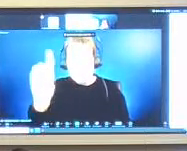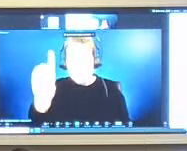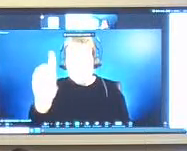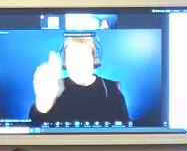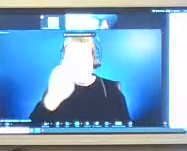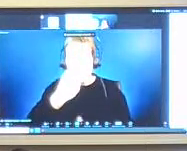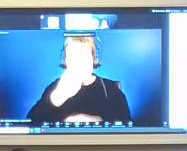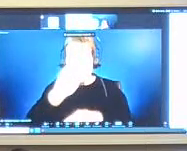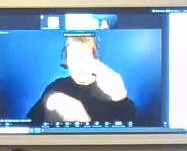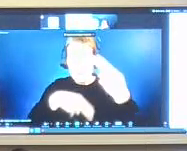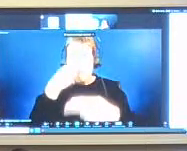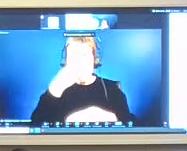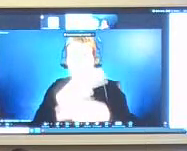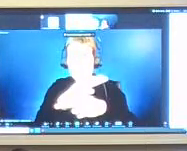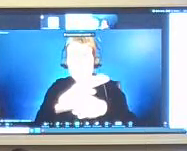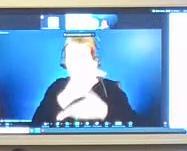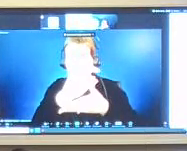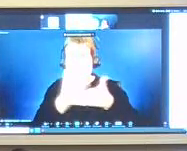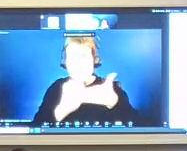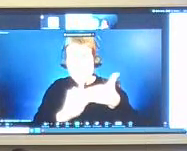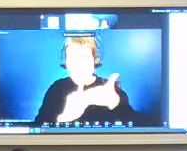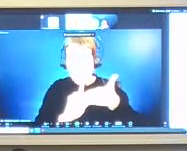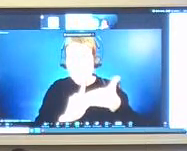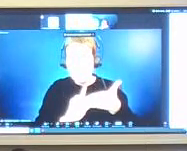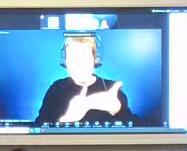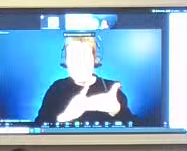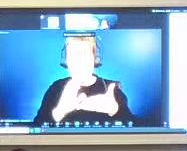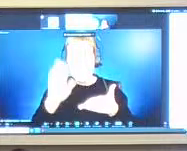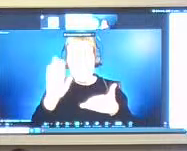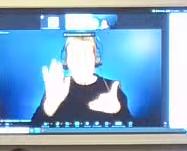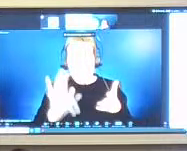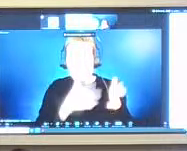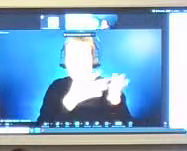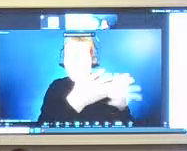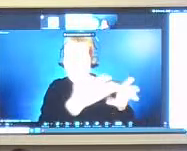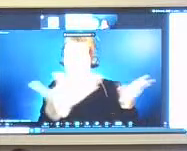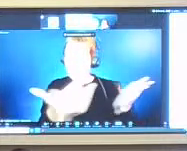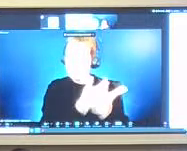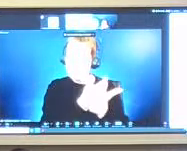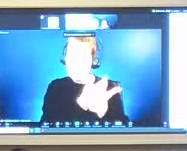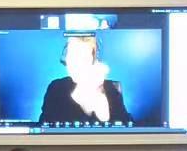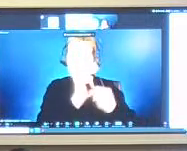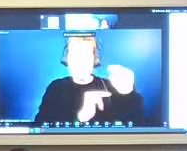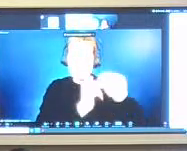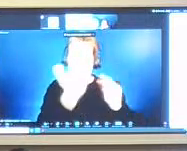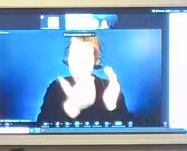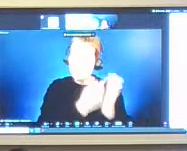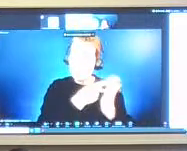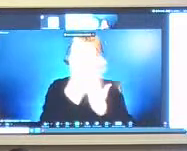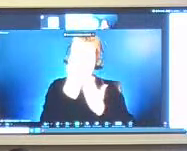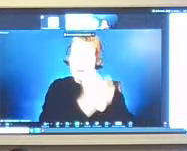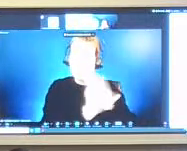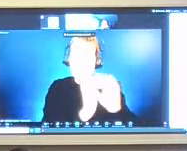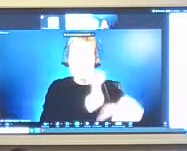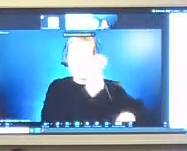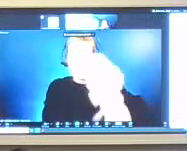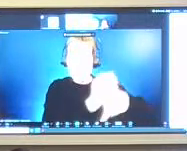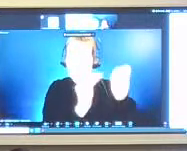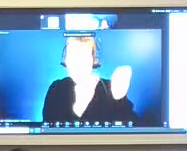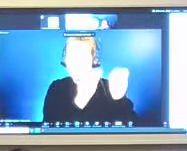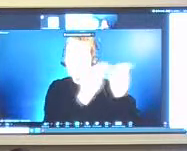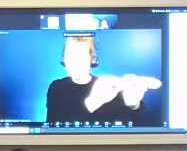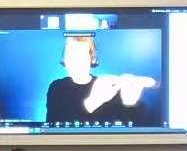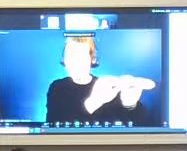a new building in a new project can have a lot easier time to enact than existing thing